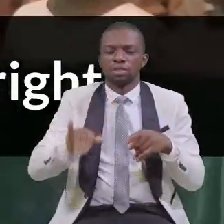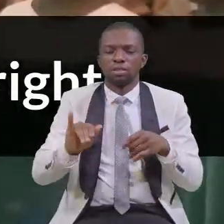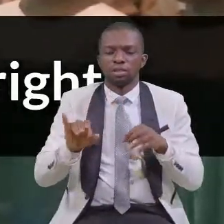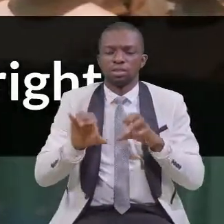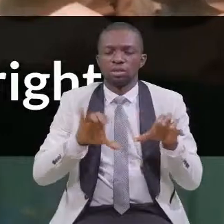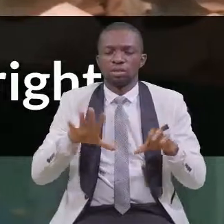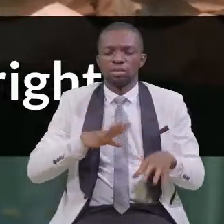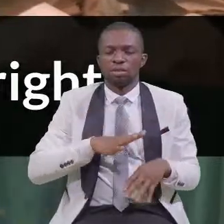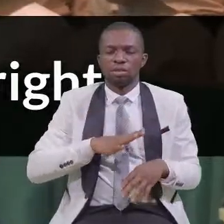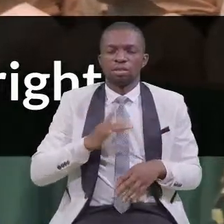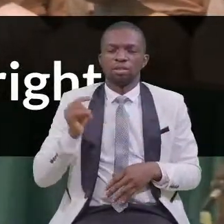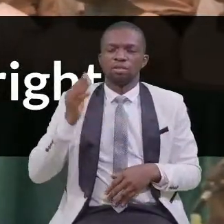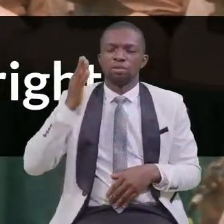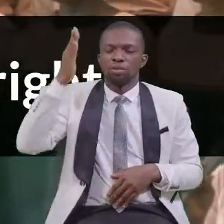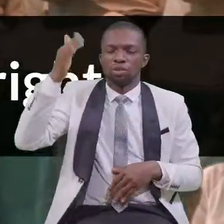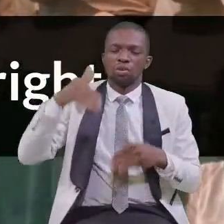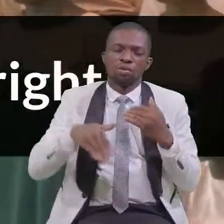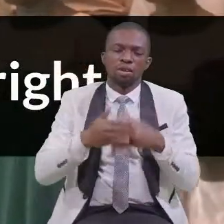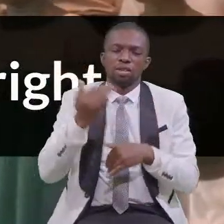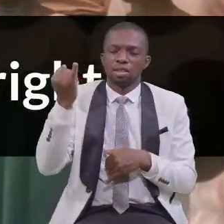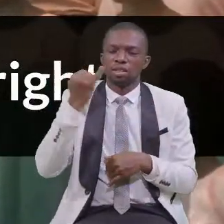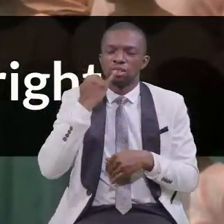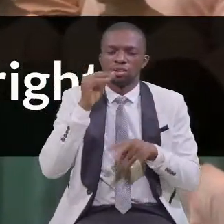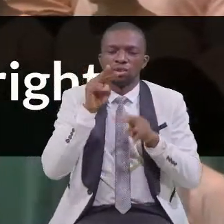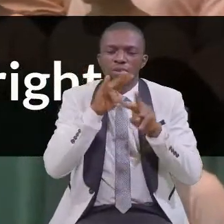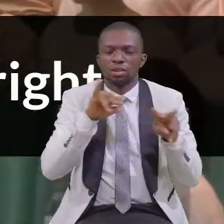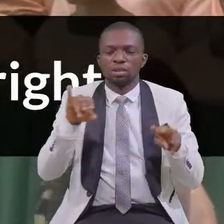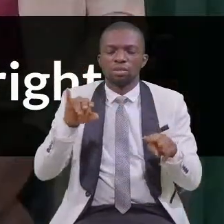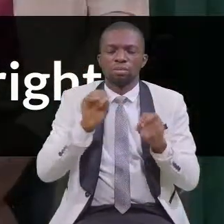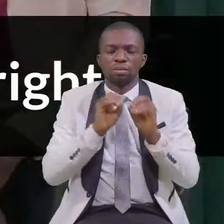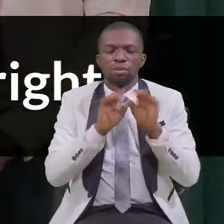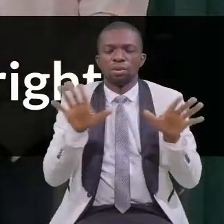But he's sure so is there, is looking